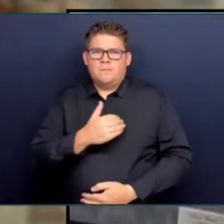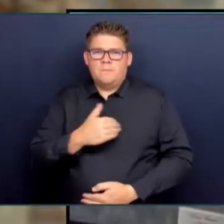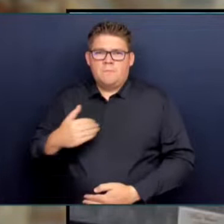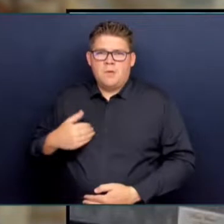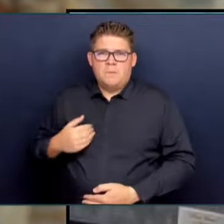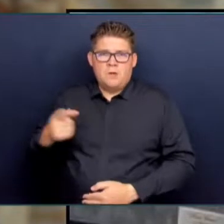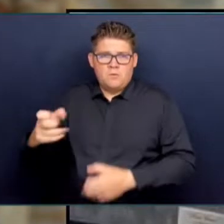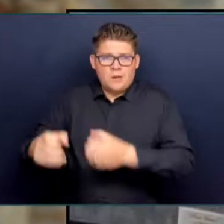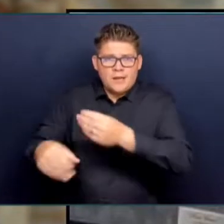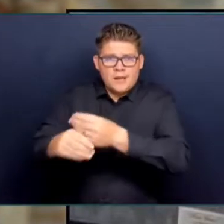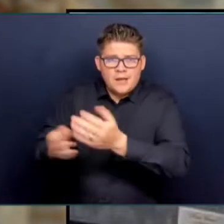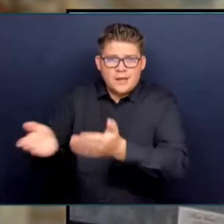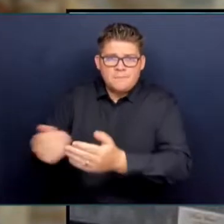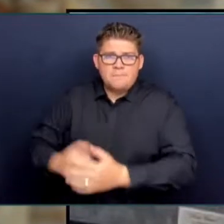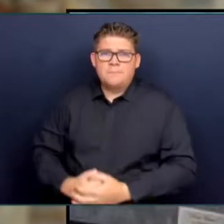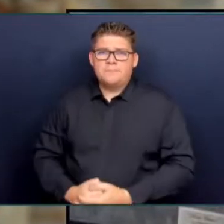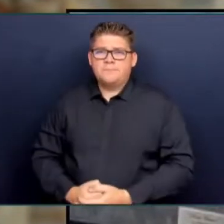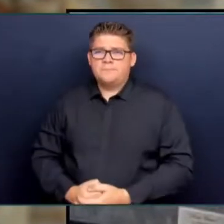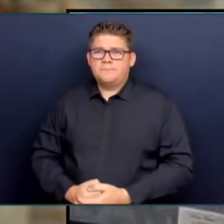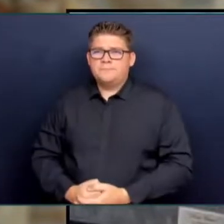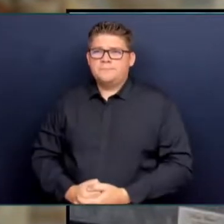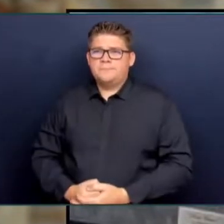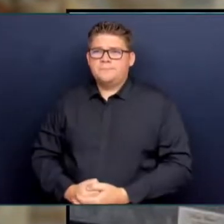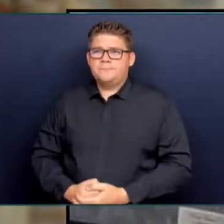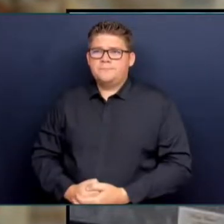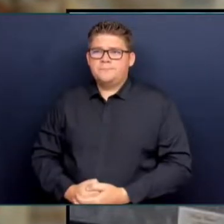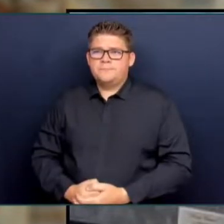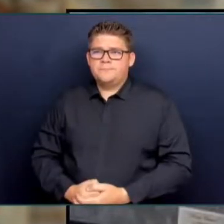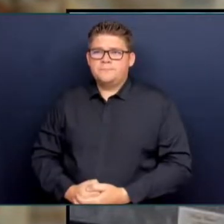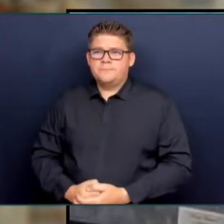response. Well, the paper that the federal government put out is pretty